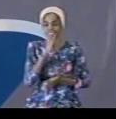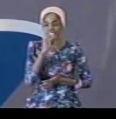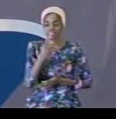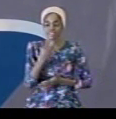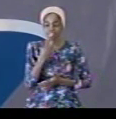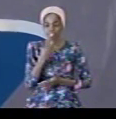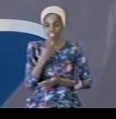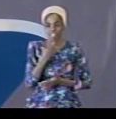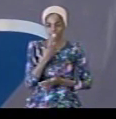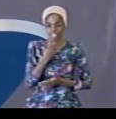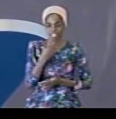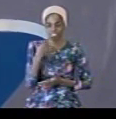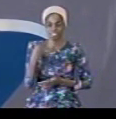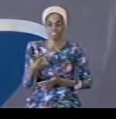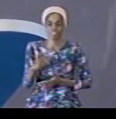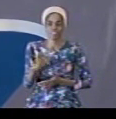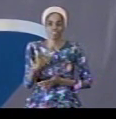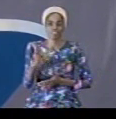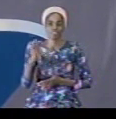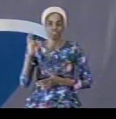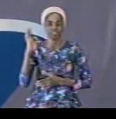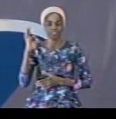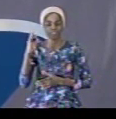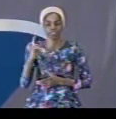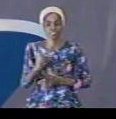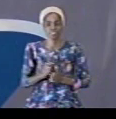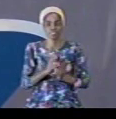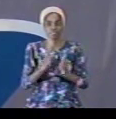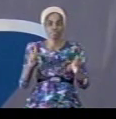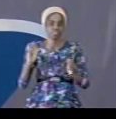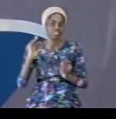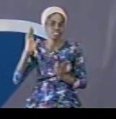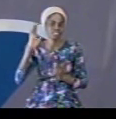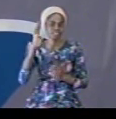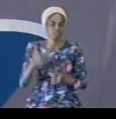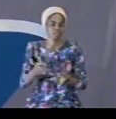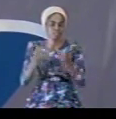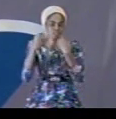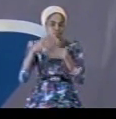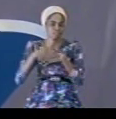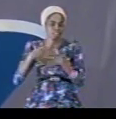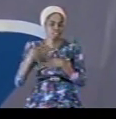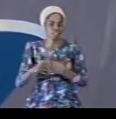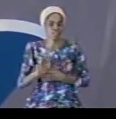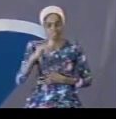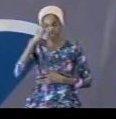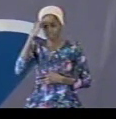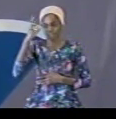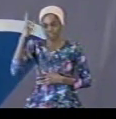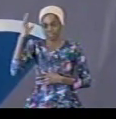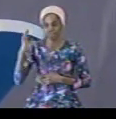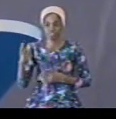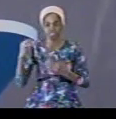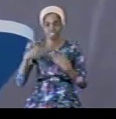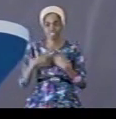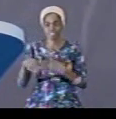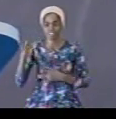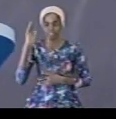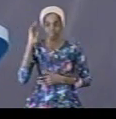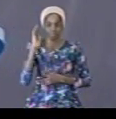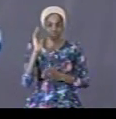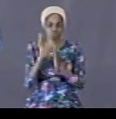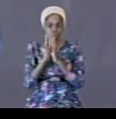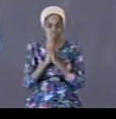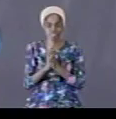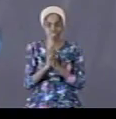the deluge of testimonies coming. After the man of God has prayed tonight, we're going to have a flood